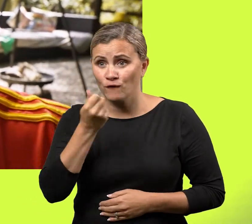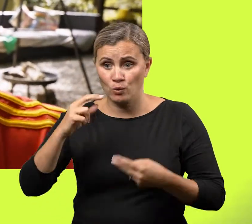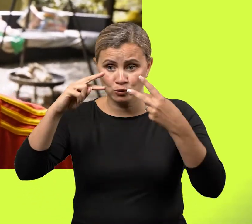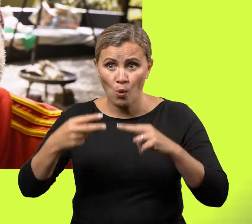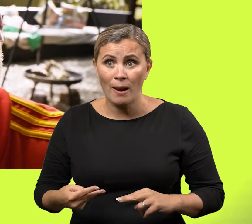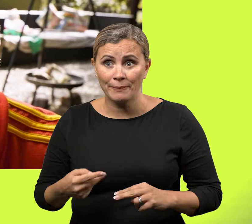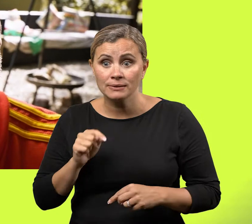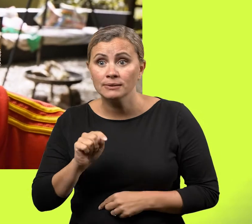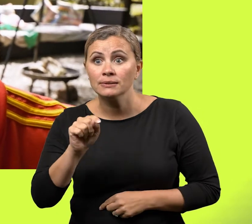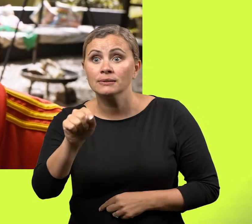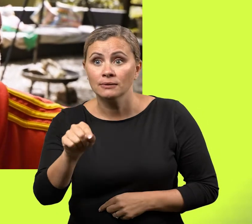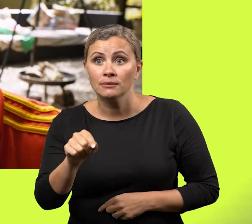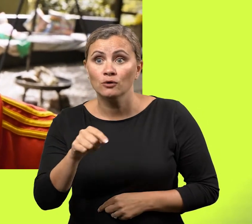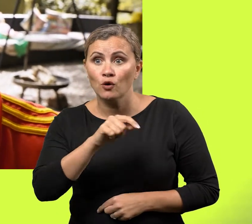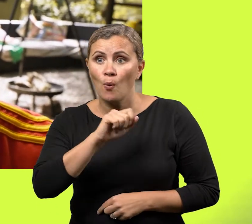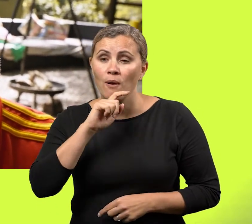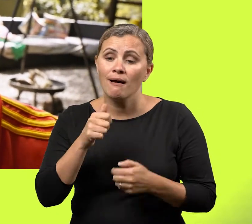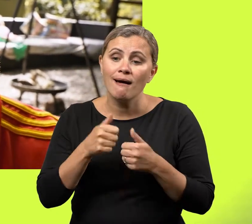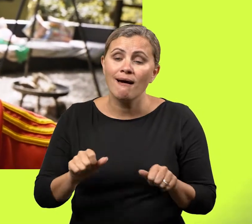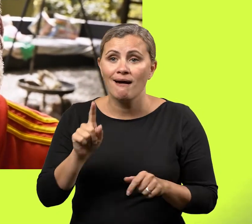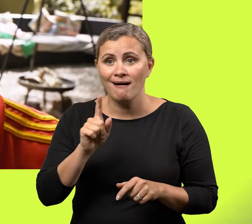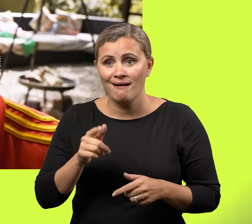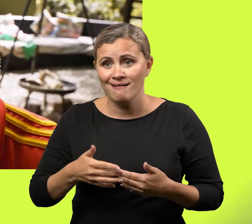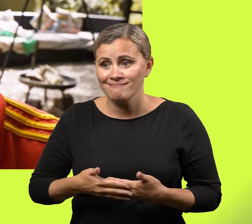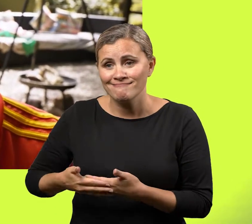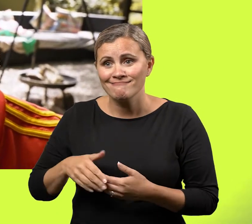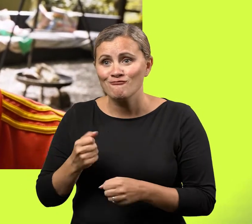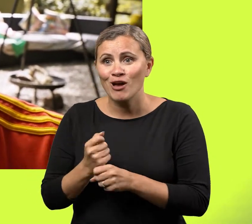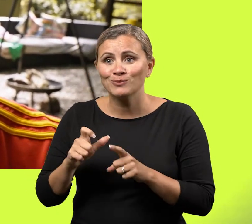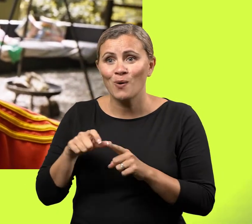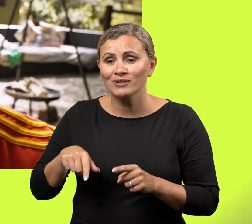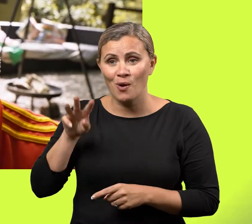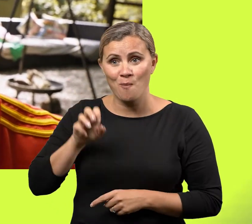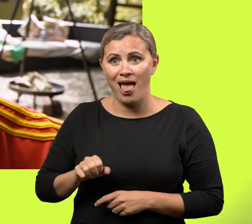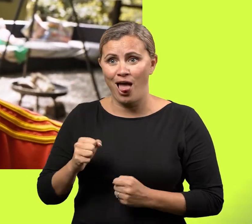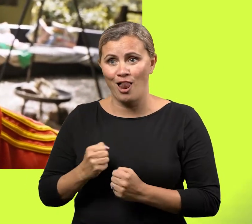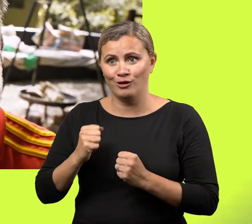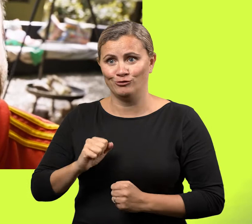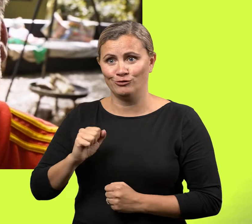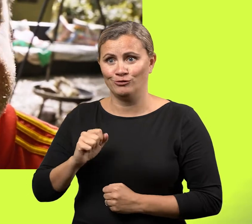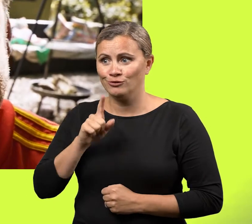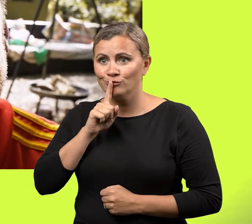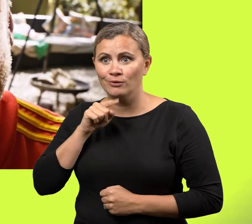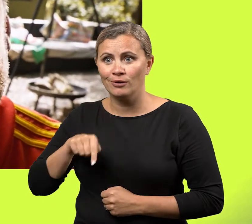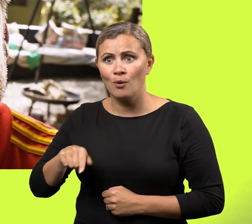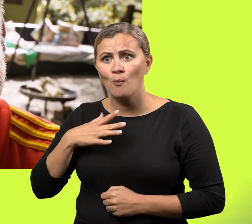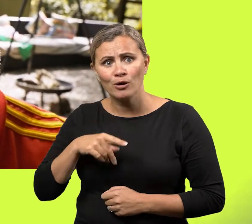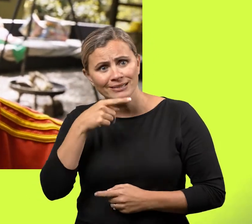time, you're going to have a beautiful little Welsh granddaughter who really wants to